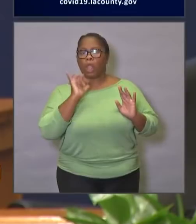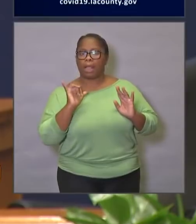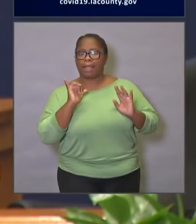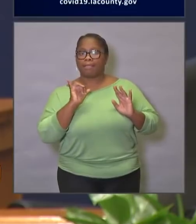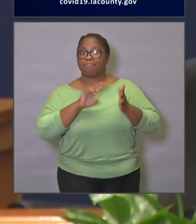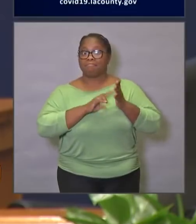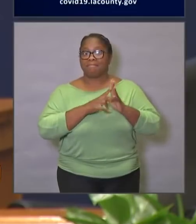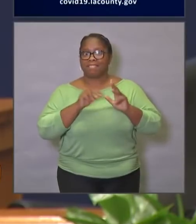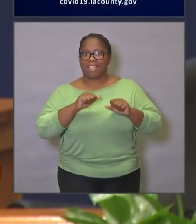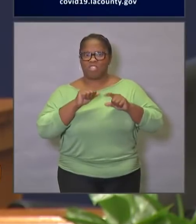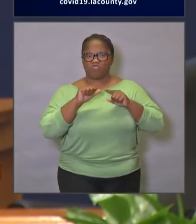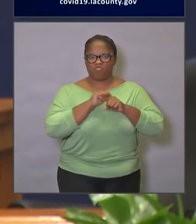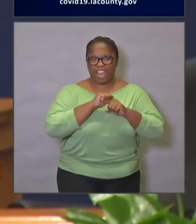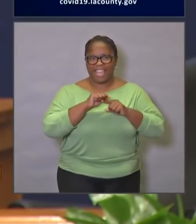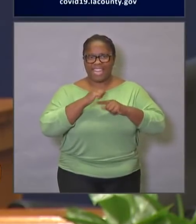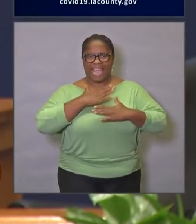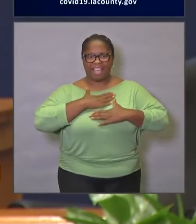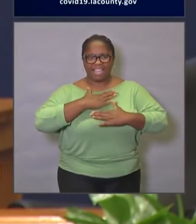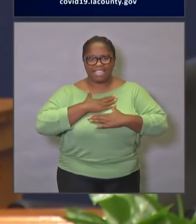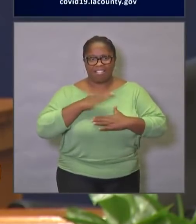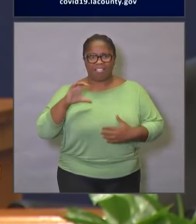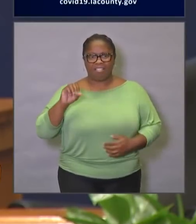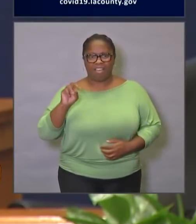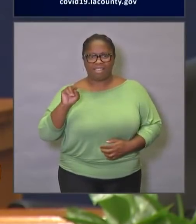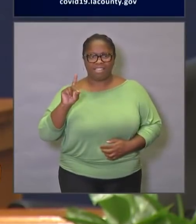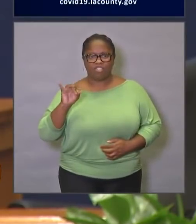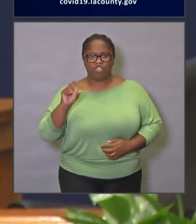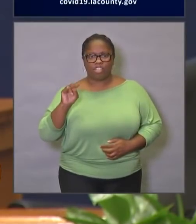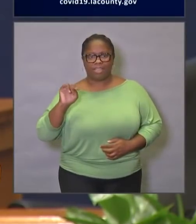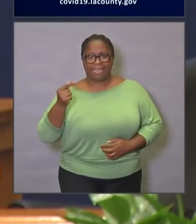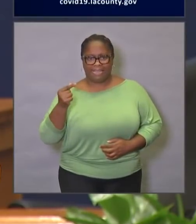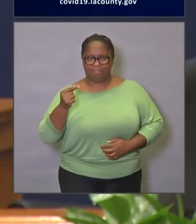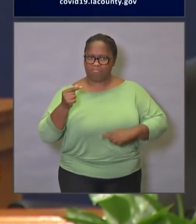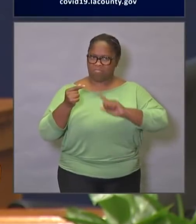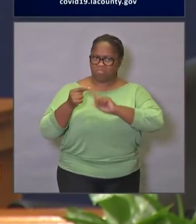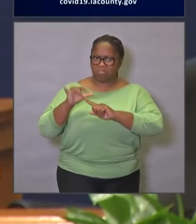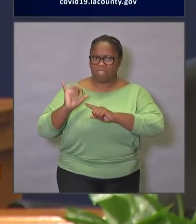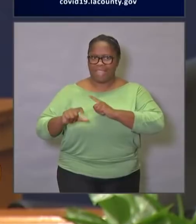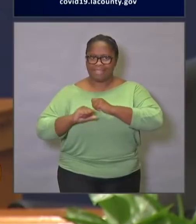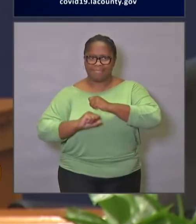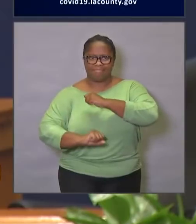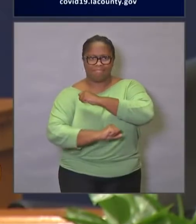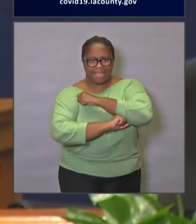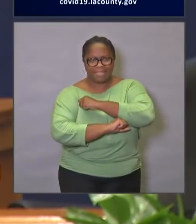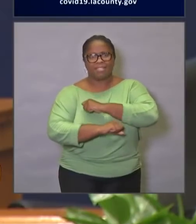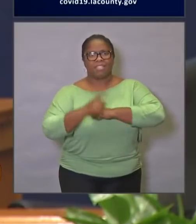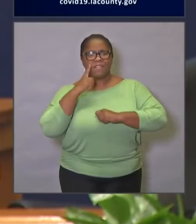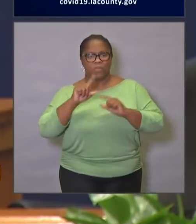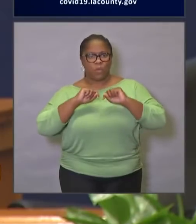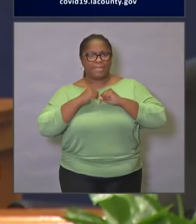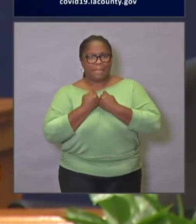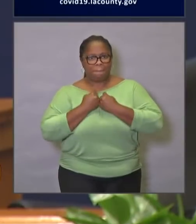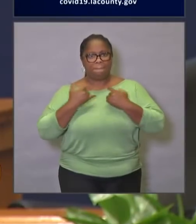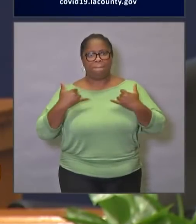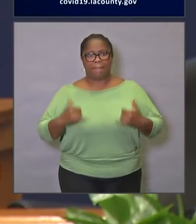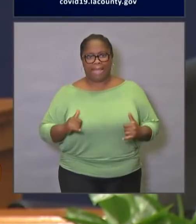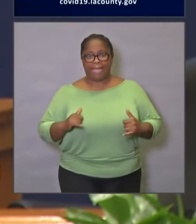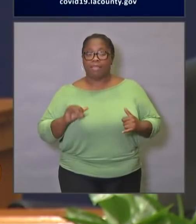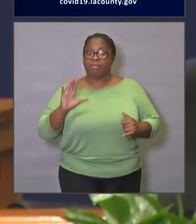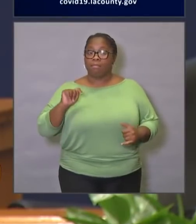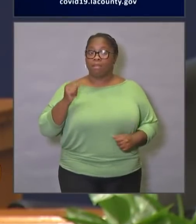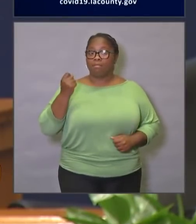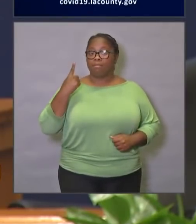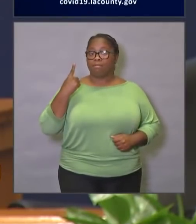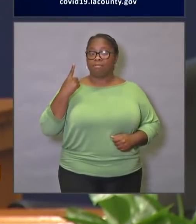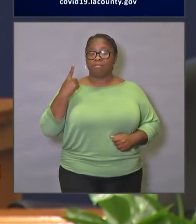conditioning activities that are at the basis of the foundation of team play. But they will